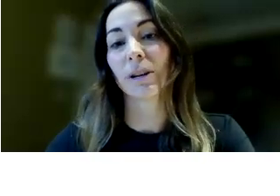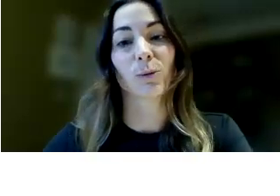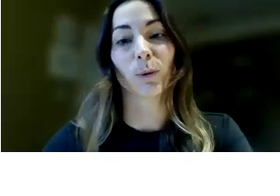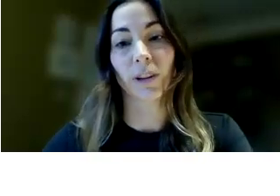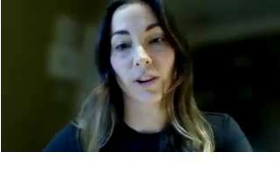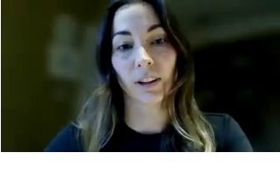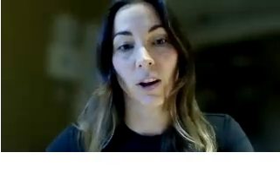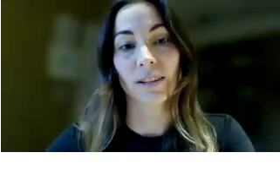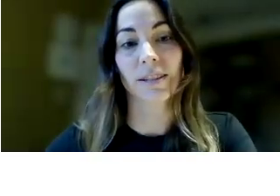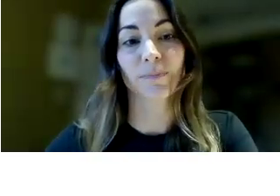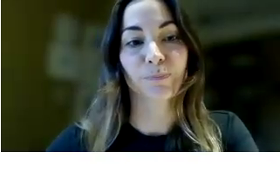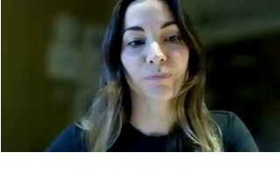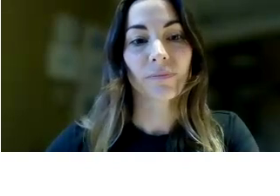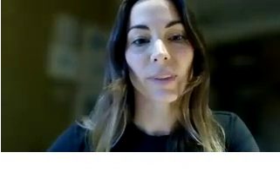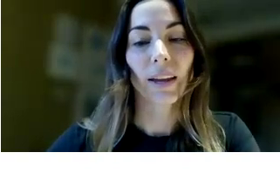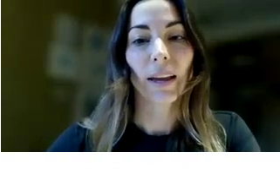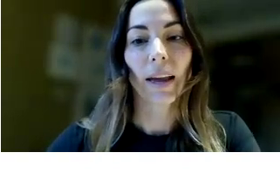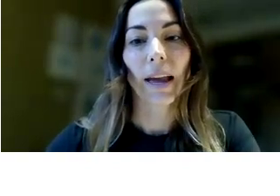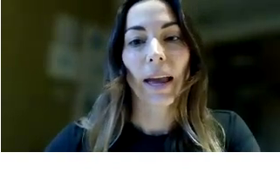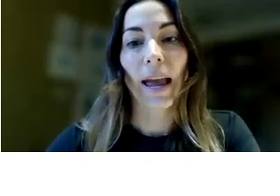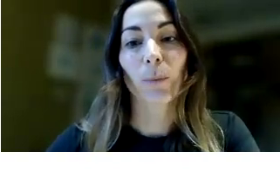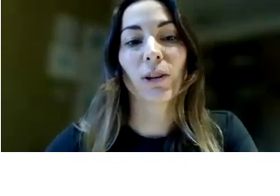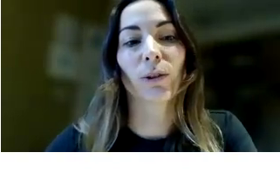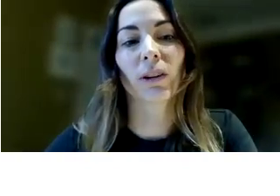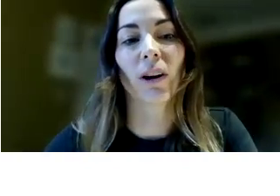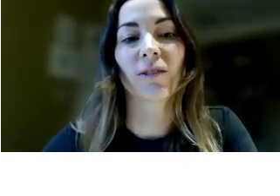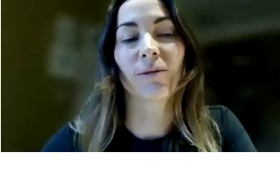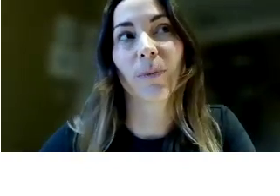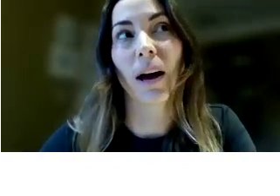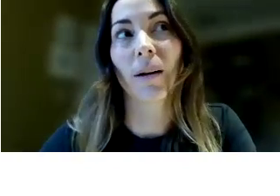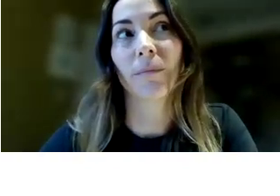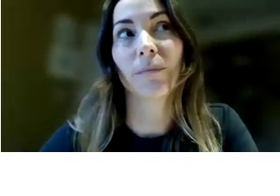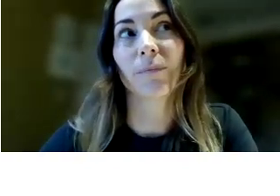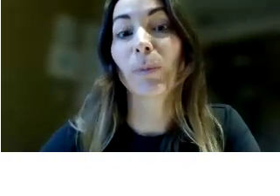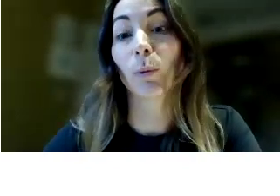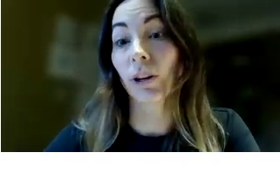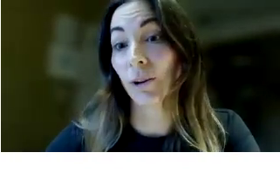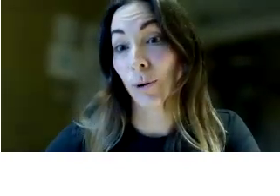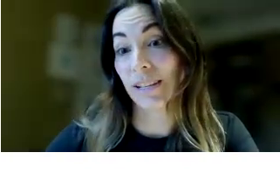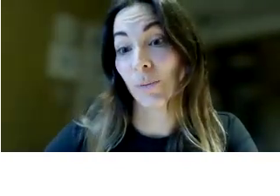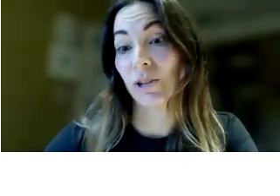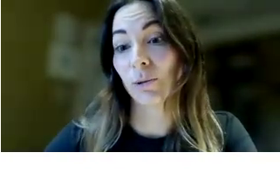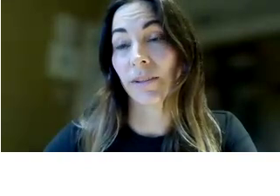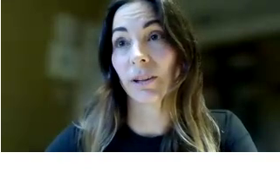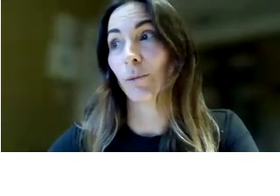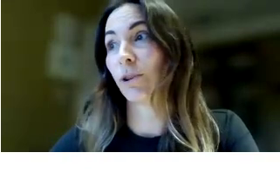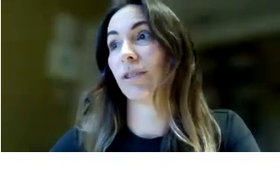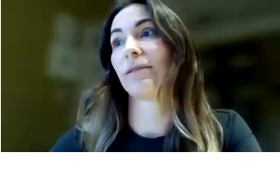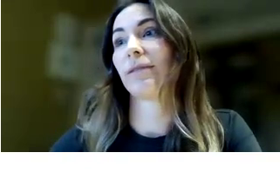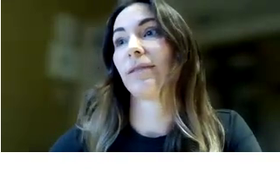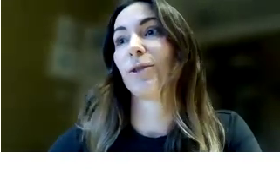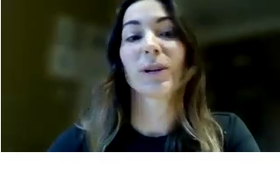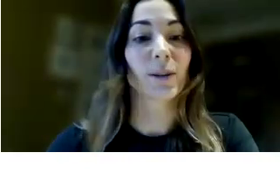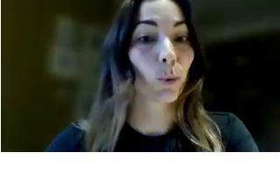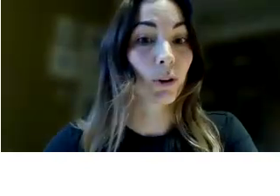will have a measurable hearing loss. And we know that a lot of people work in noise, and we do live in a